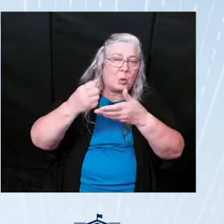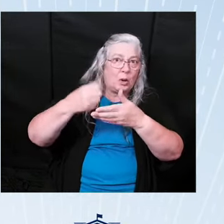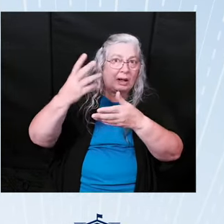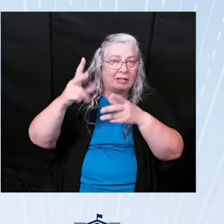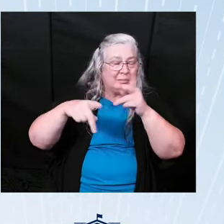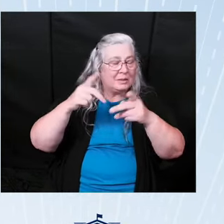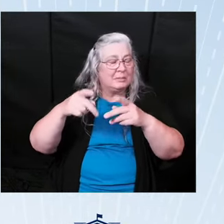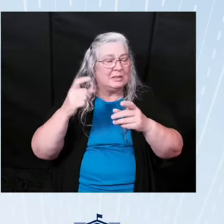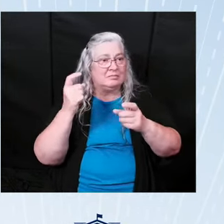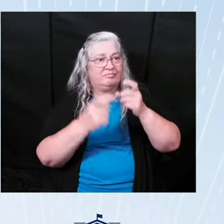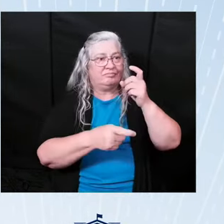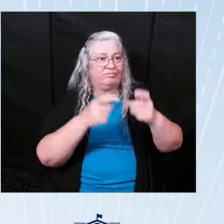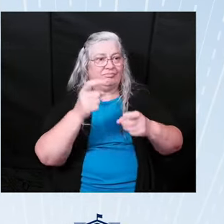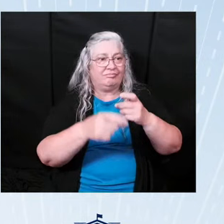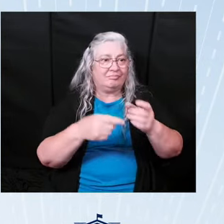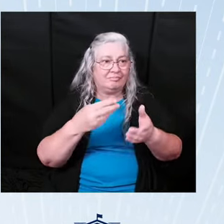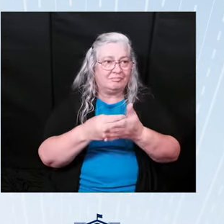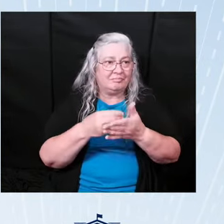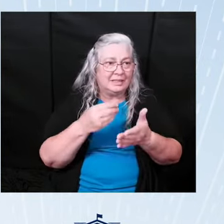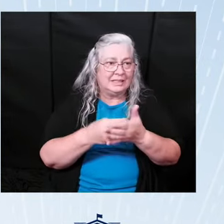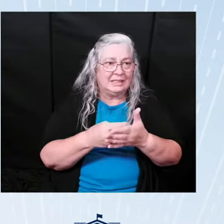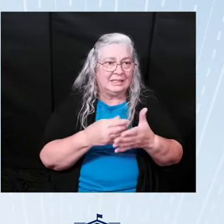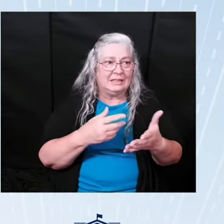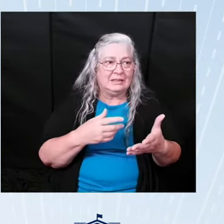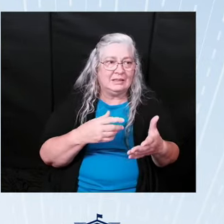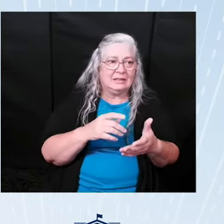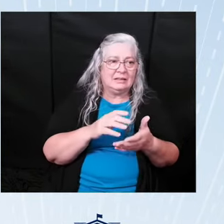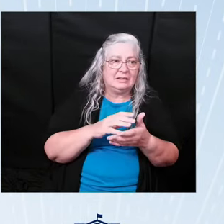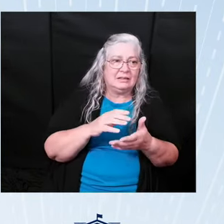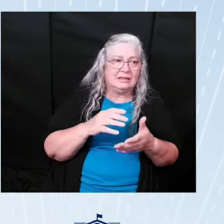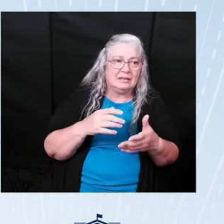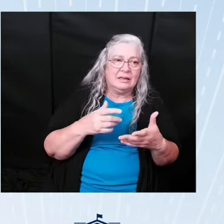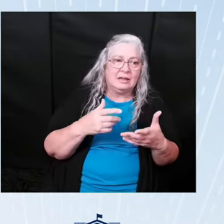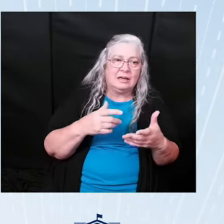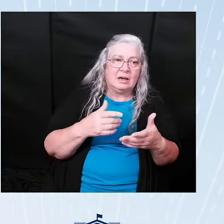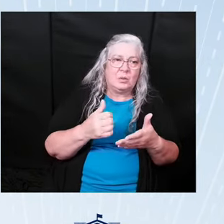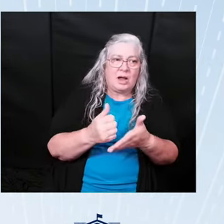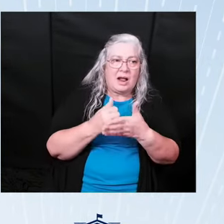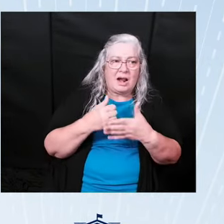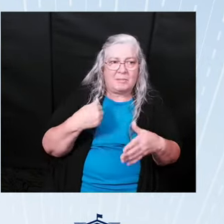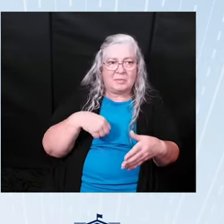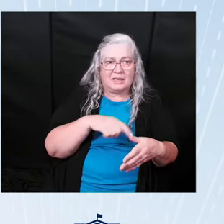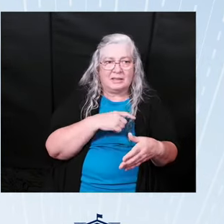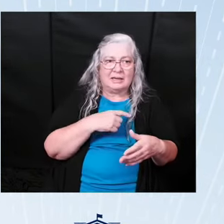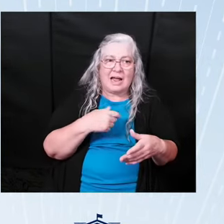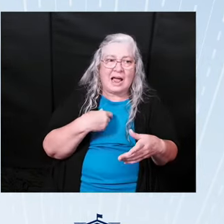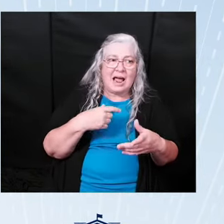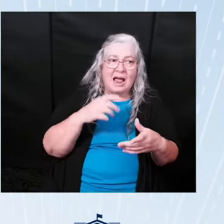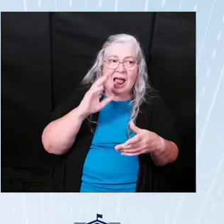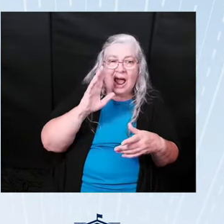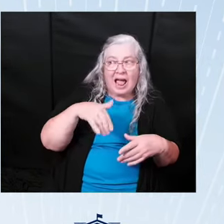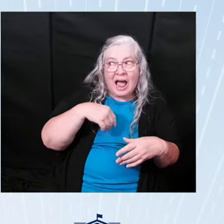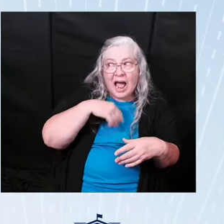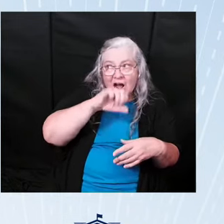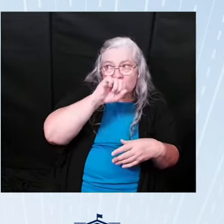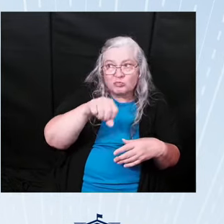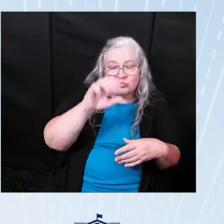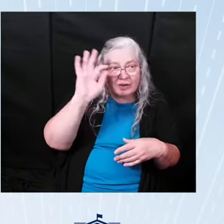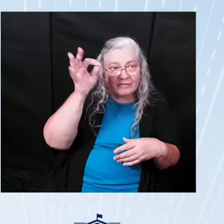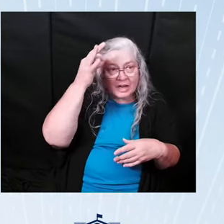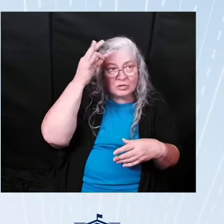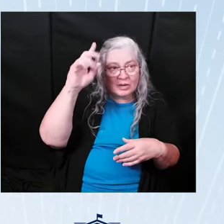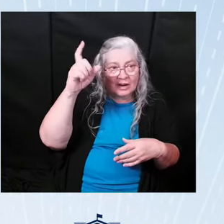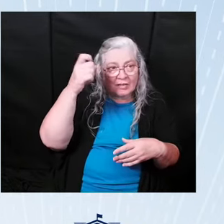to help resources become more accessible. So with that context, it means that there are other resources that are gonna be needed